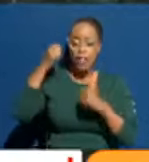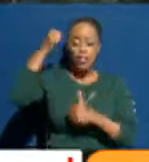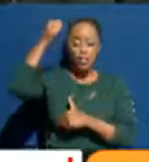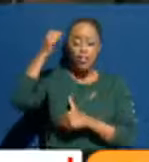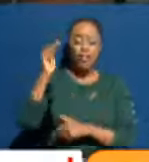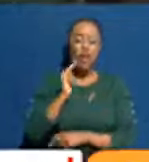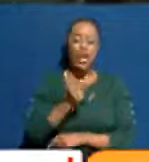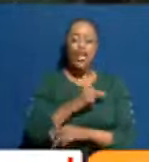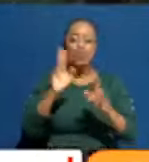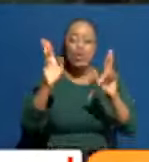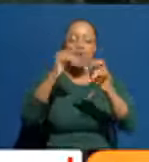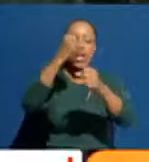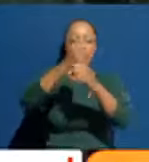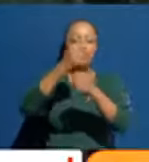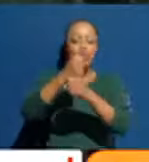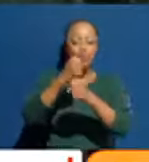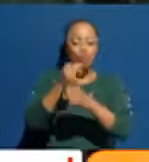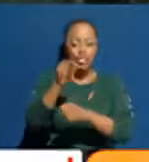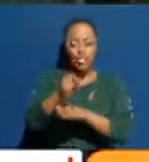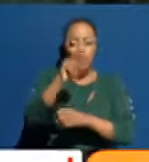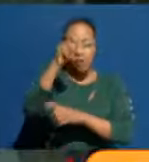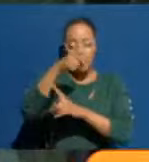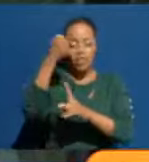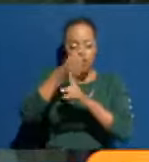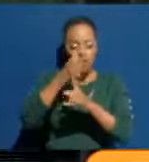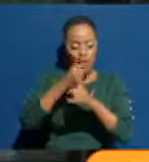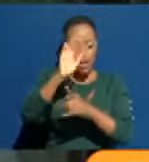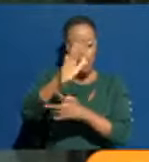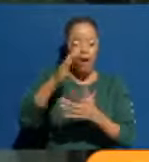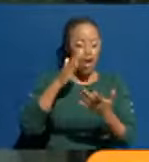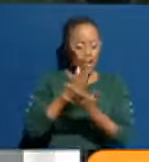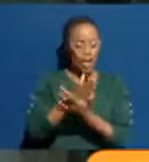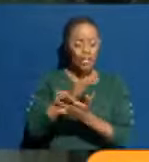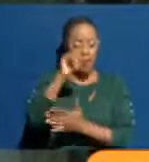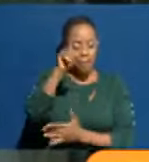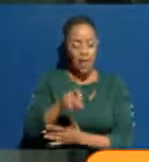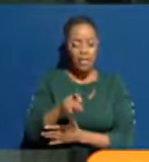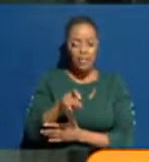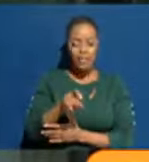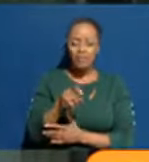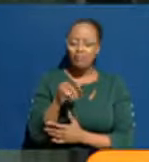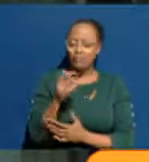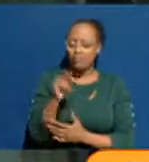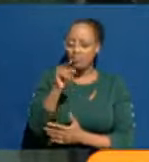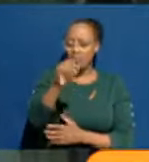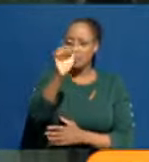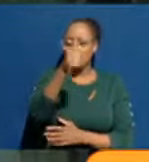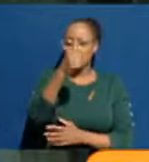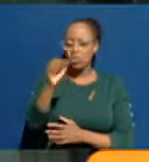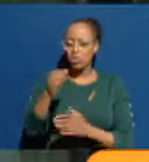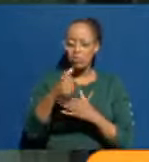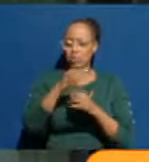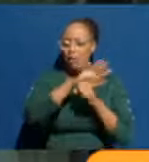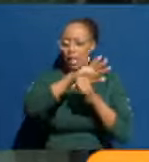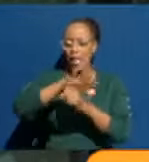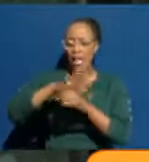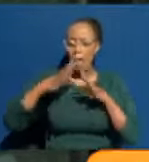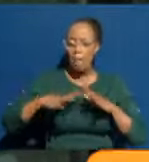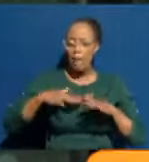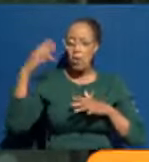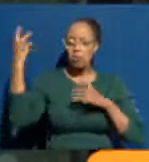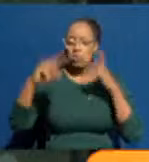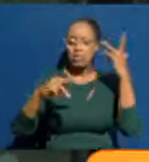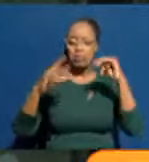we are ready for it to do. As in, you have to fight for your rights. Yeah, you can't get to a point of harassing people or